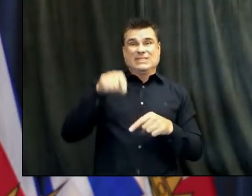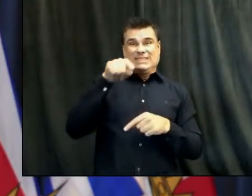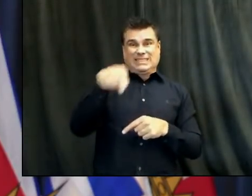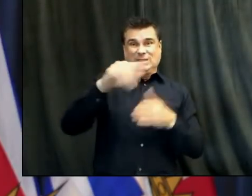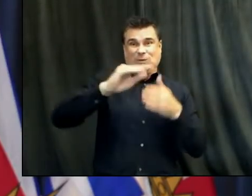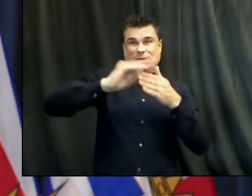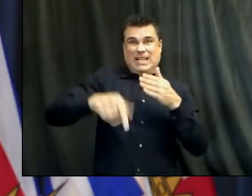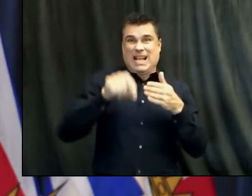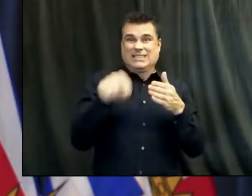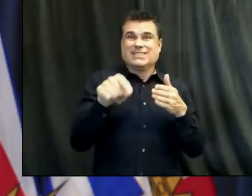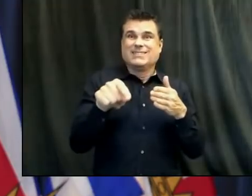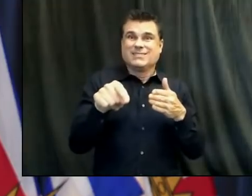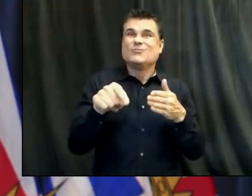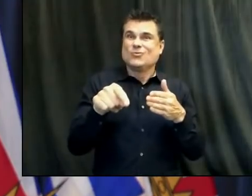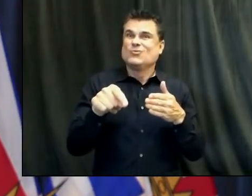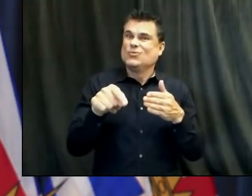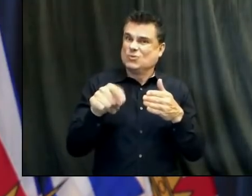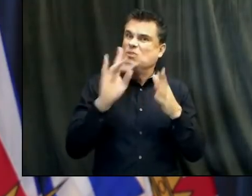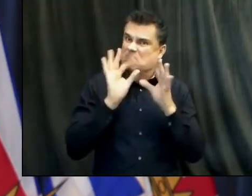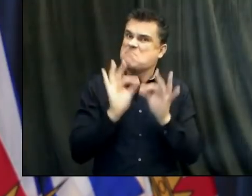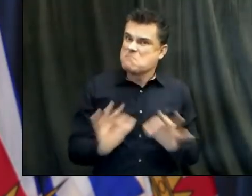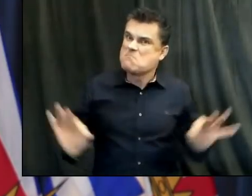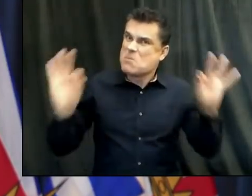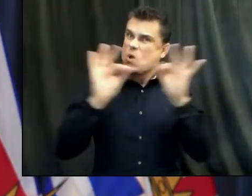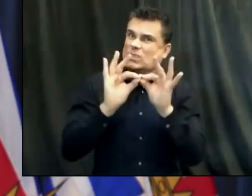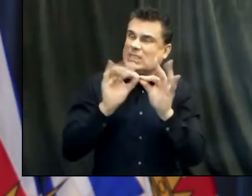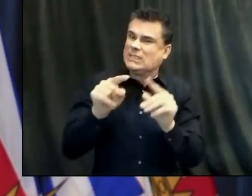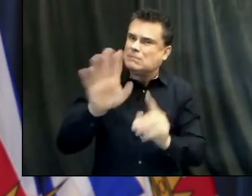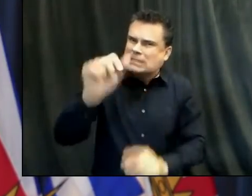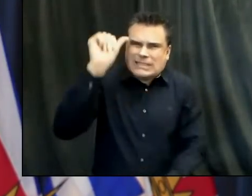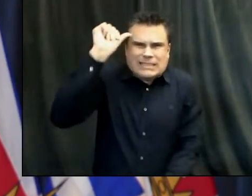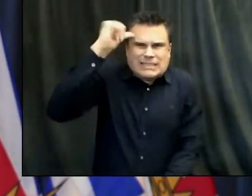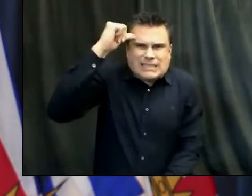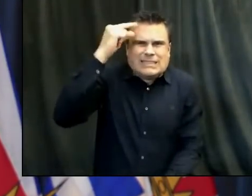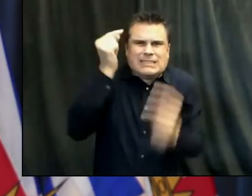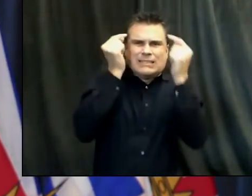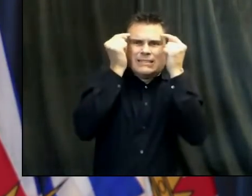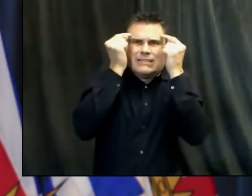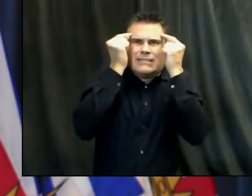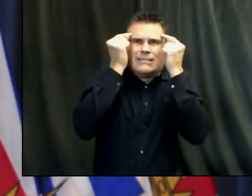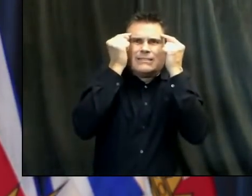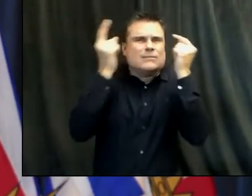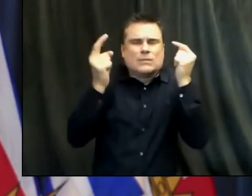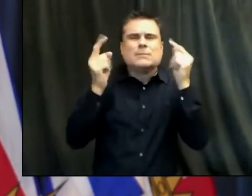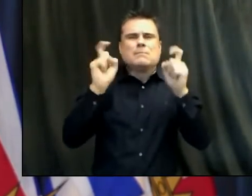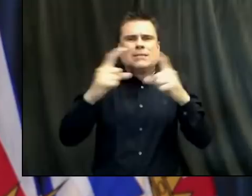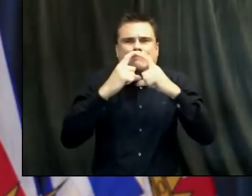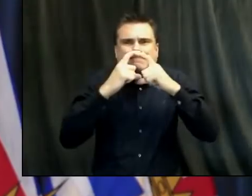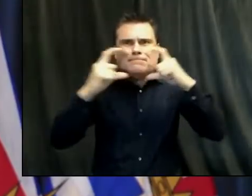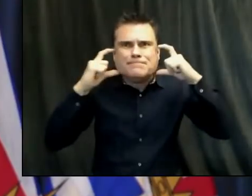weekend, to take every step to stop the transmission of COVID-19. You know, this is the kind of time of